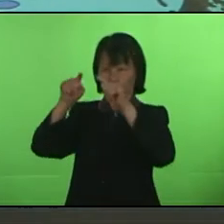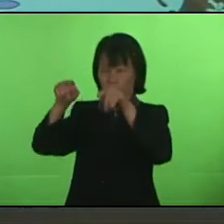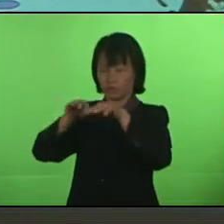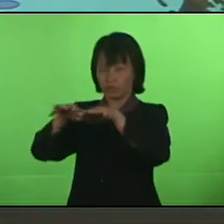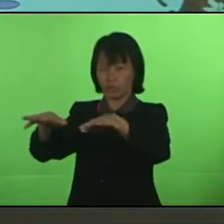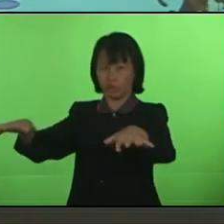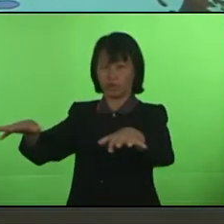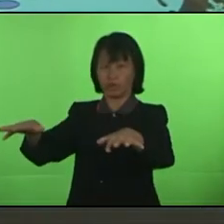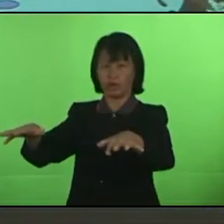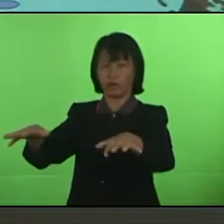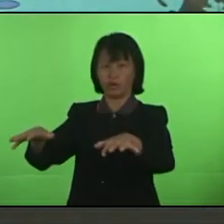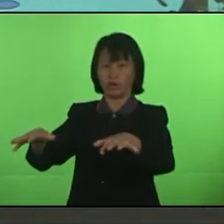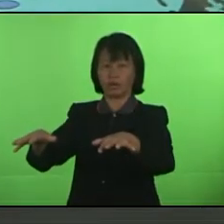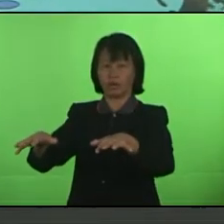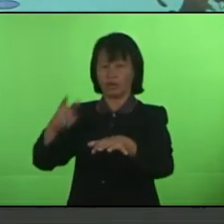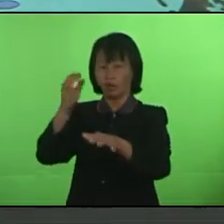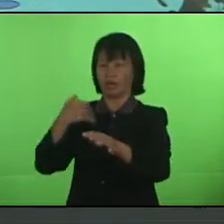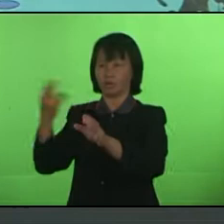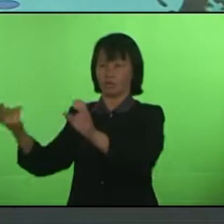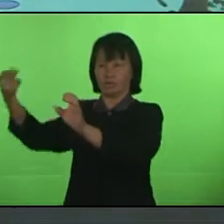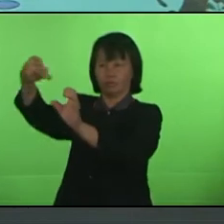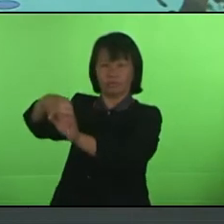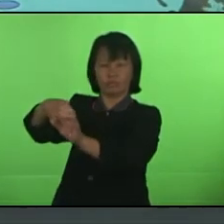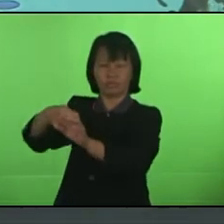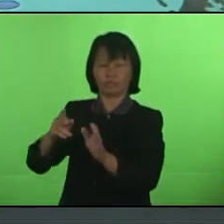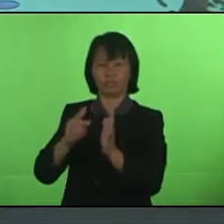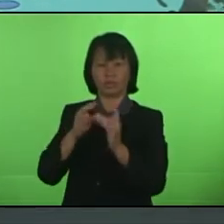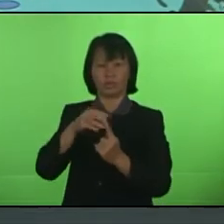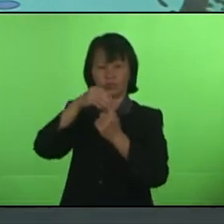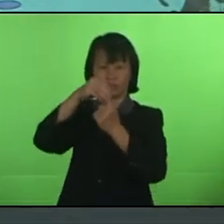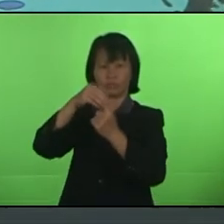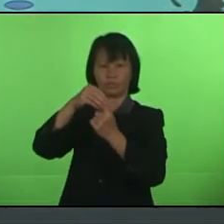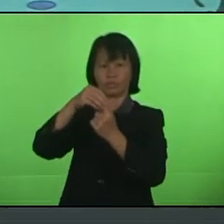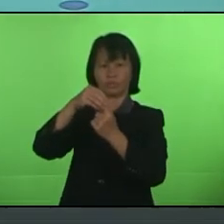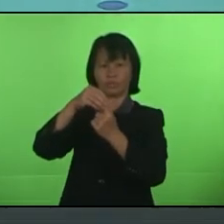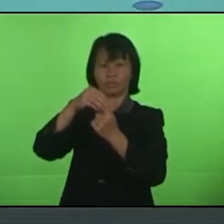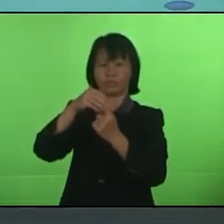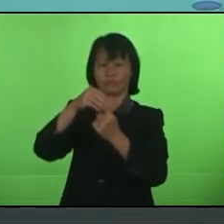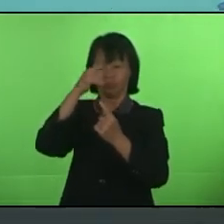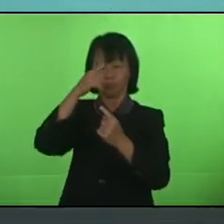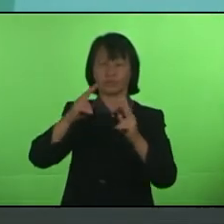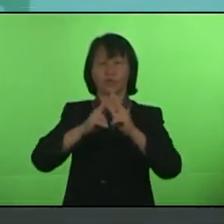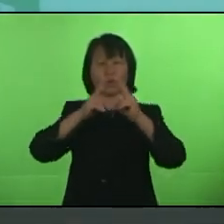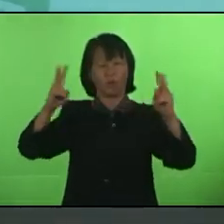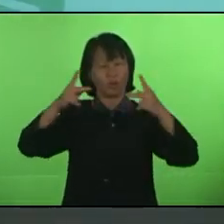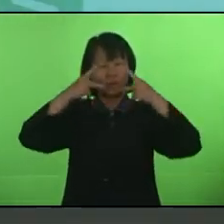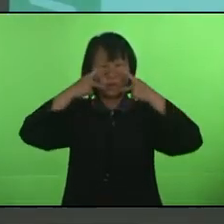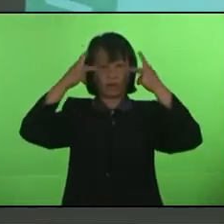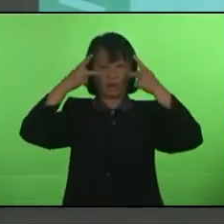interaction, virtual participation, especially through this very